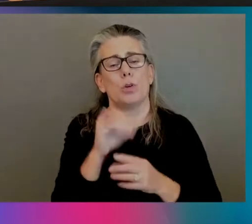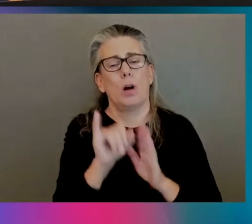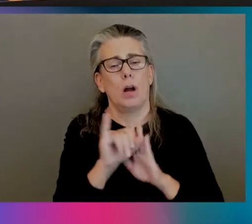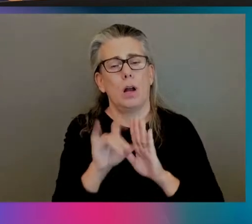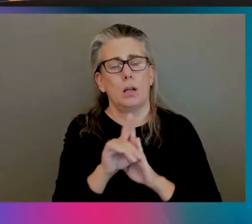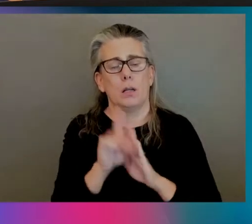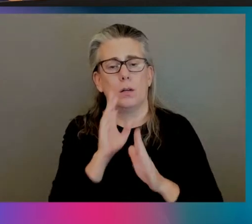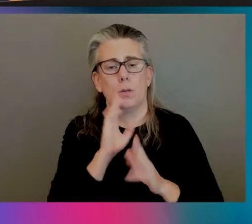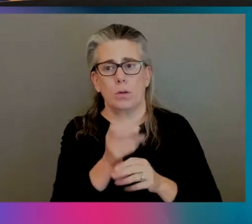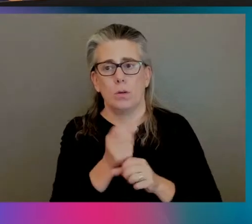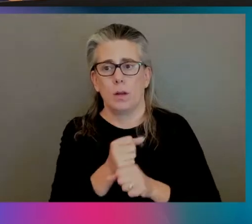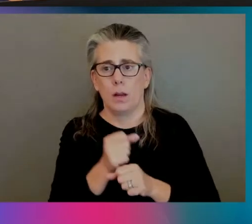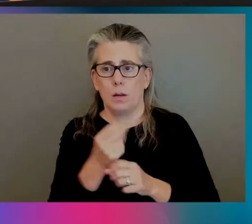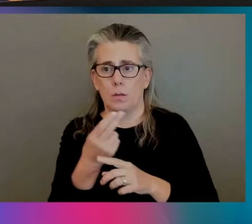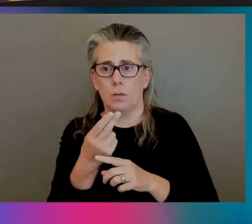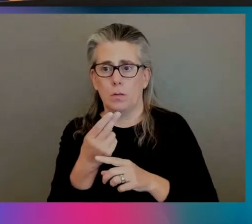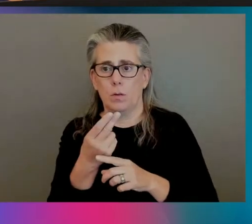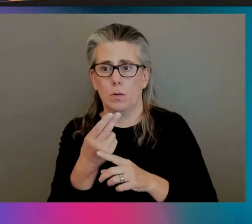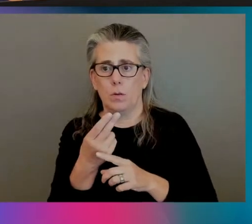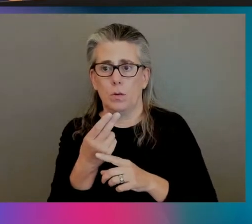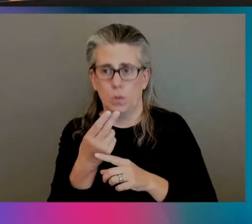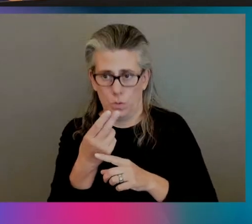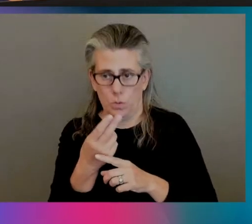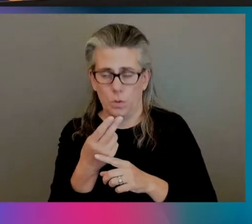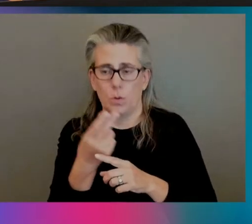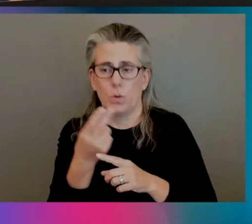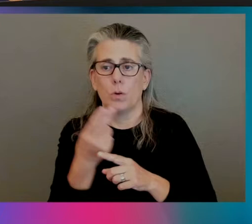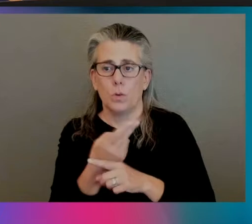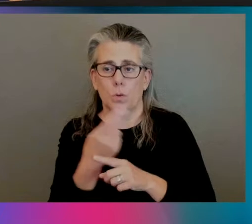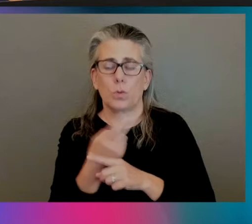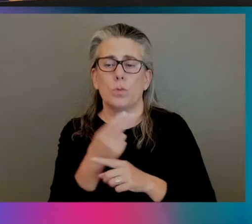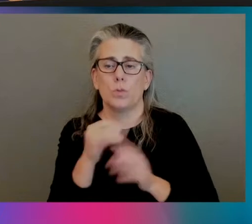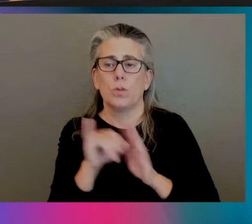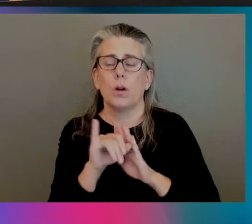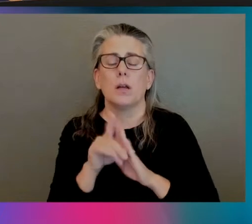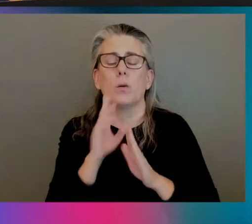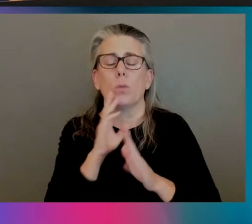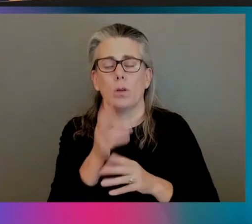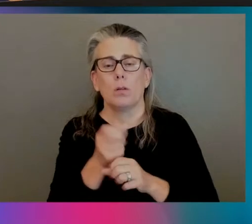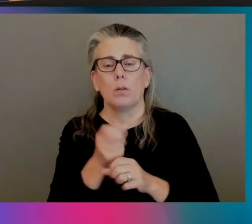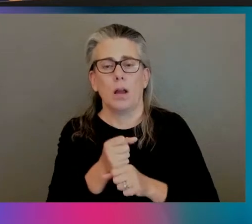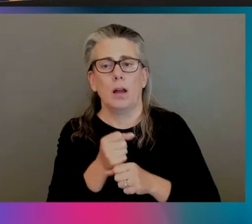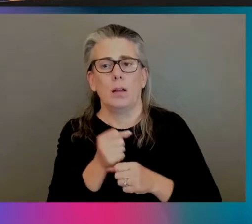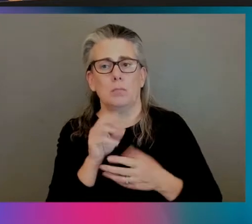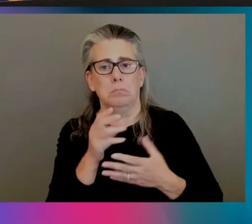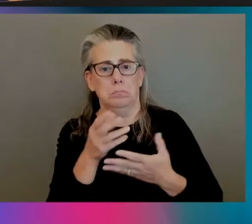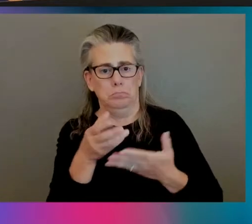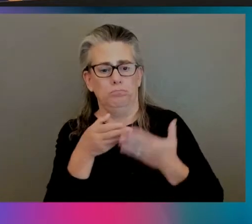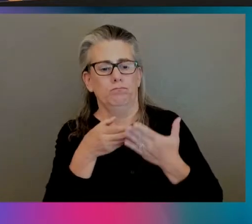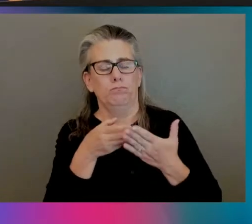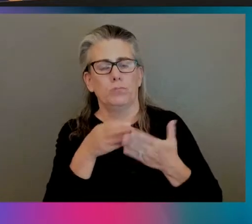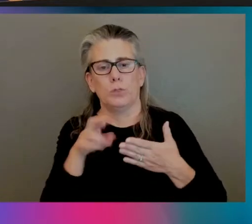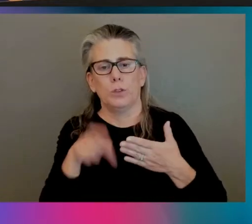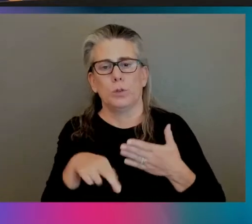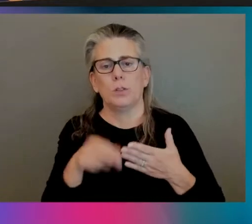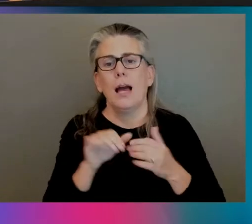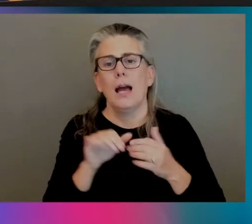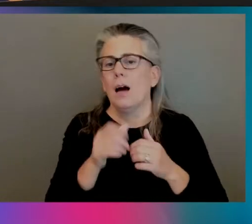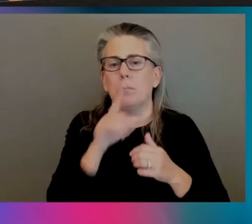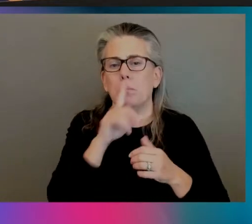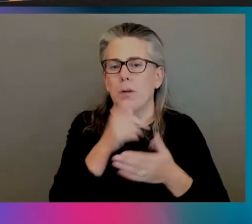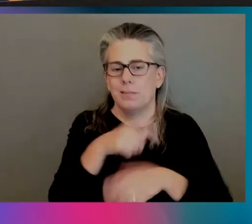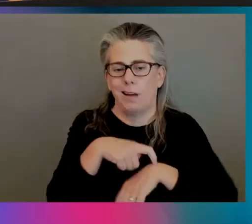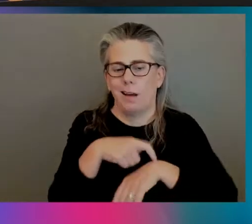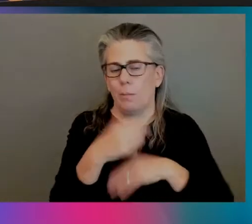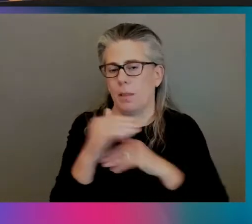core capability. We have a lot of features that we don't have time to talk about today for how to optimize for business metrics